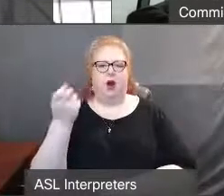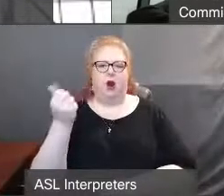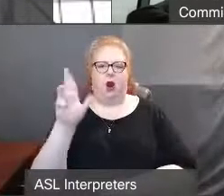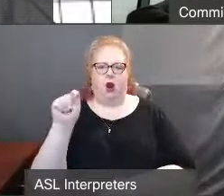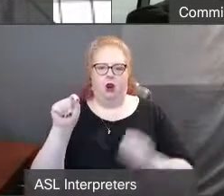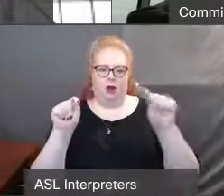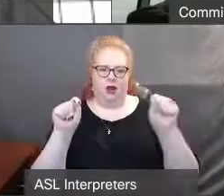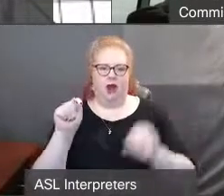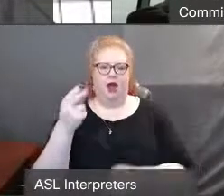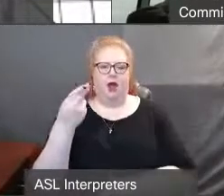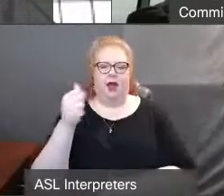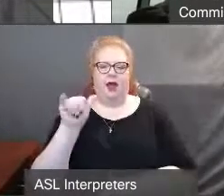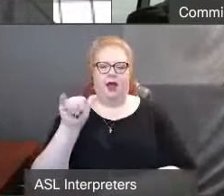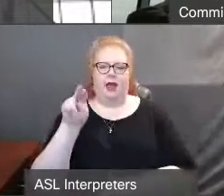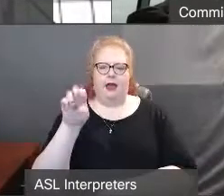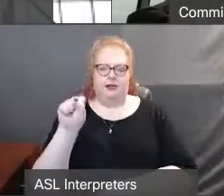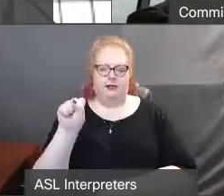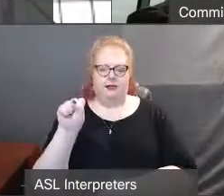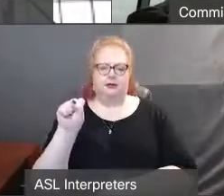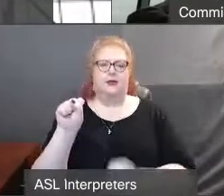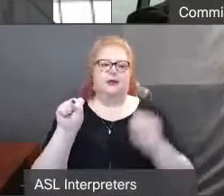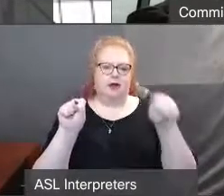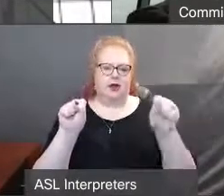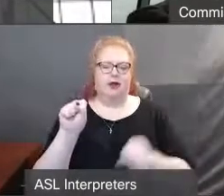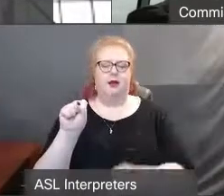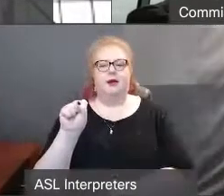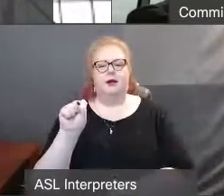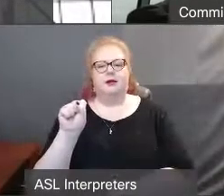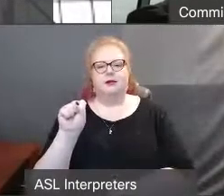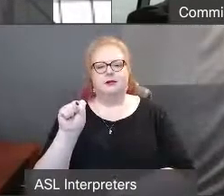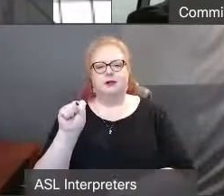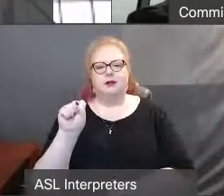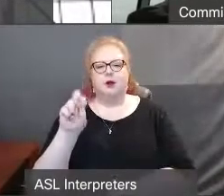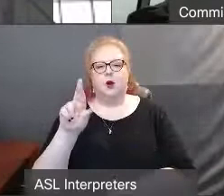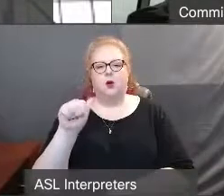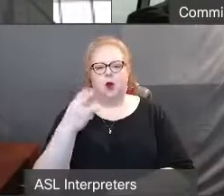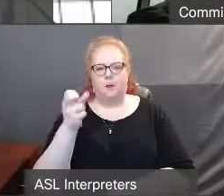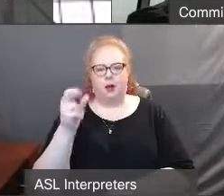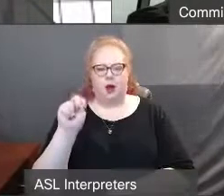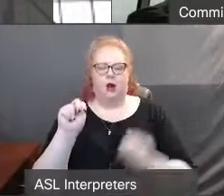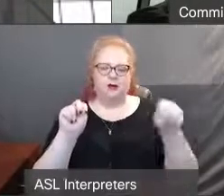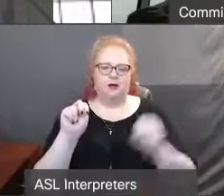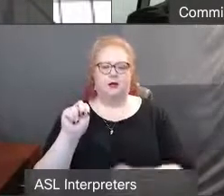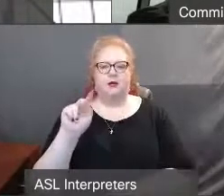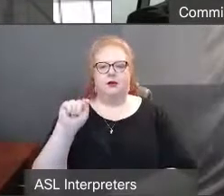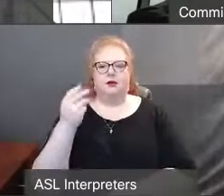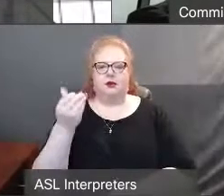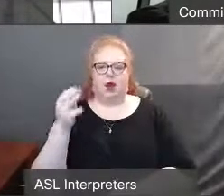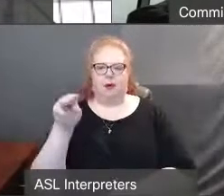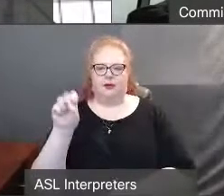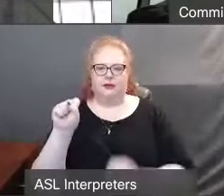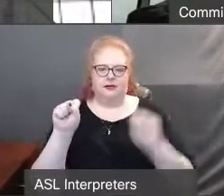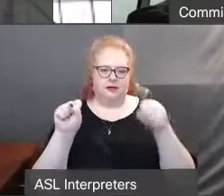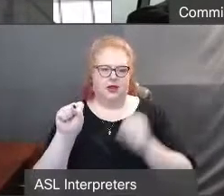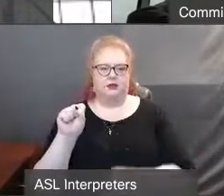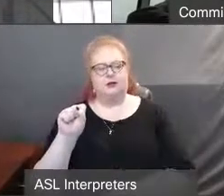Aye. Haynes. Yes. Ramon. Yes. Thomas.